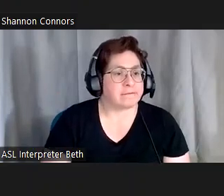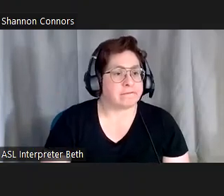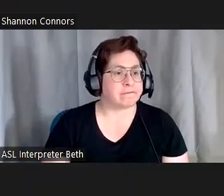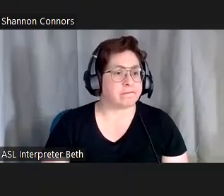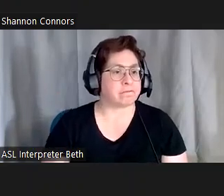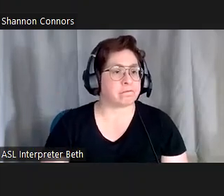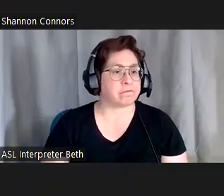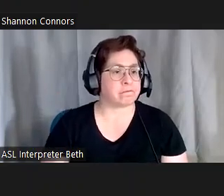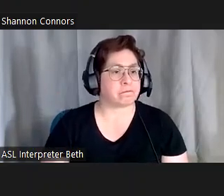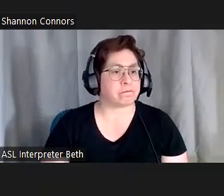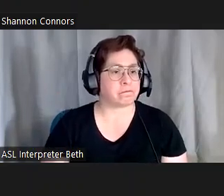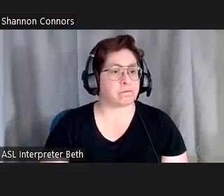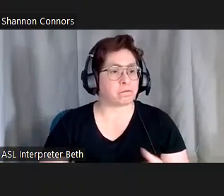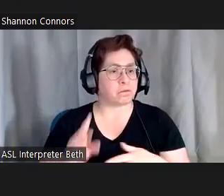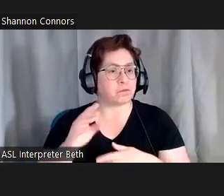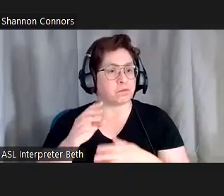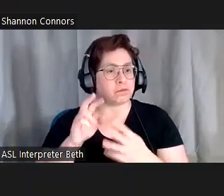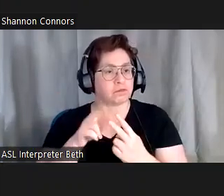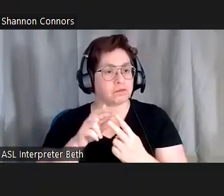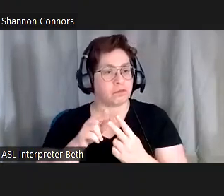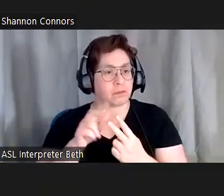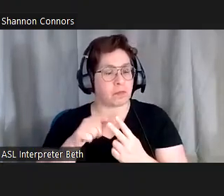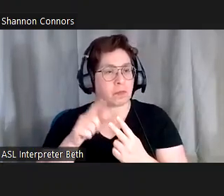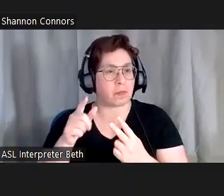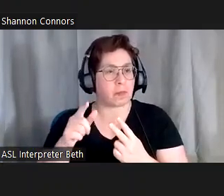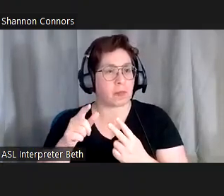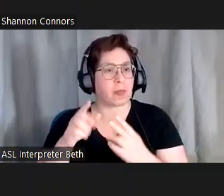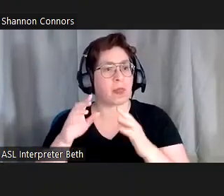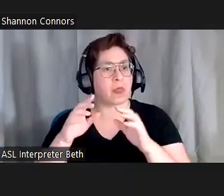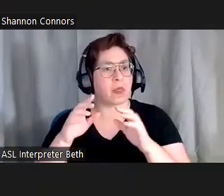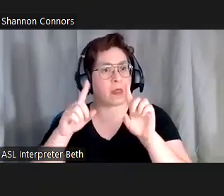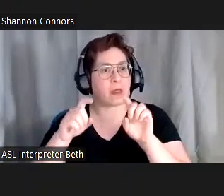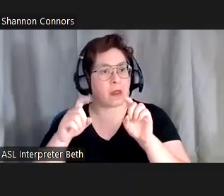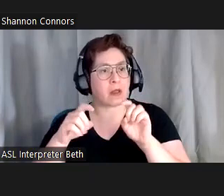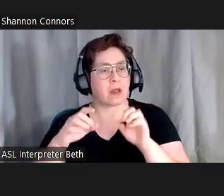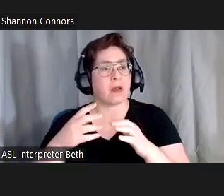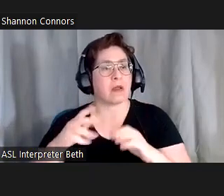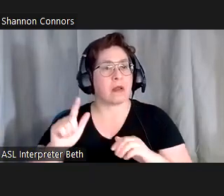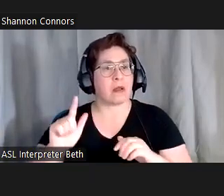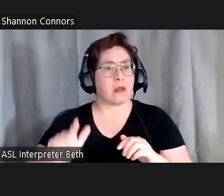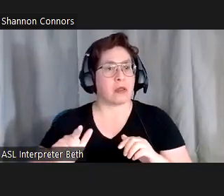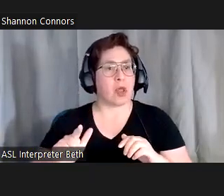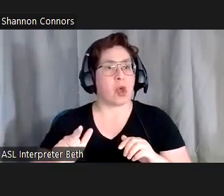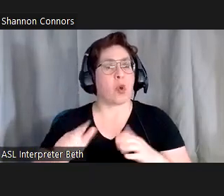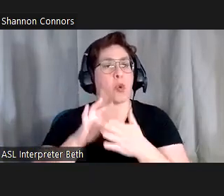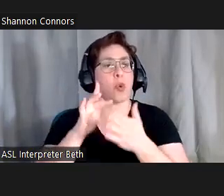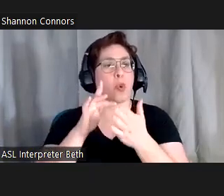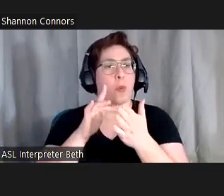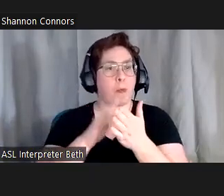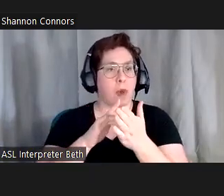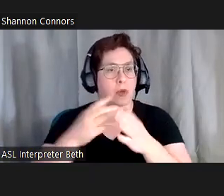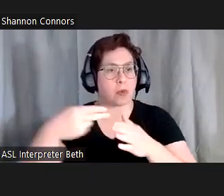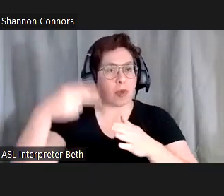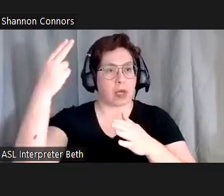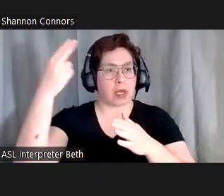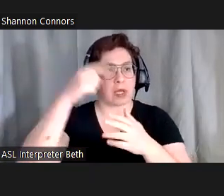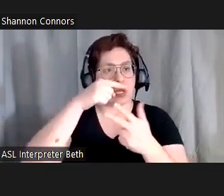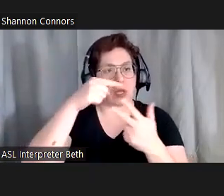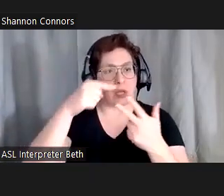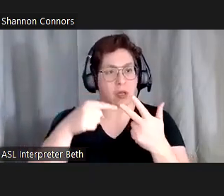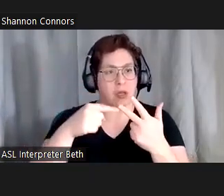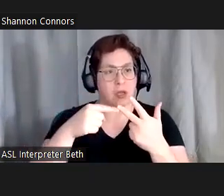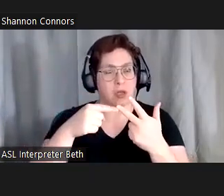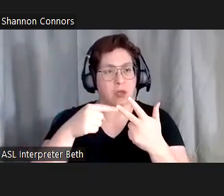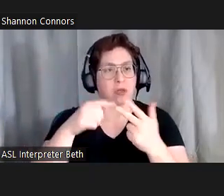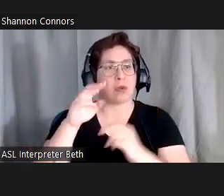attribute, you'll either assess 3 criteria, low, moderate, and high, or 4, which breaks down moderate into